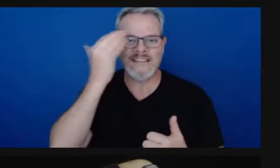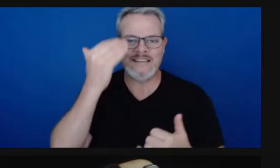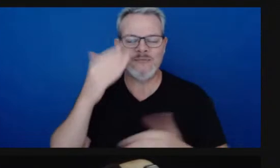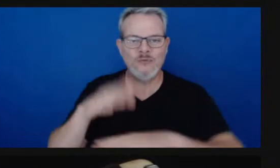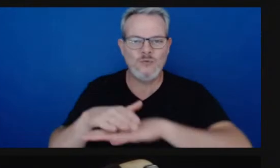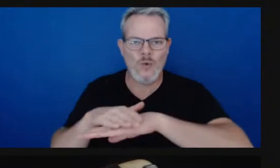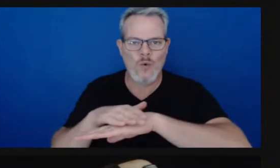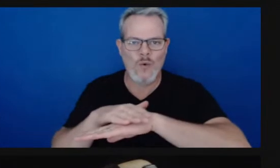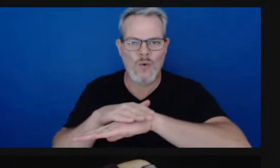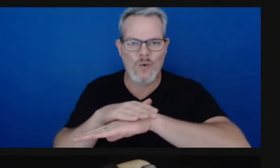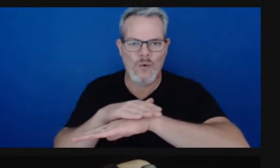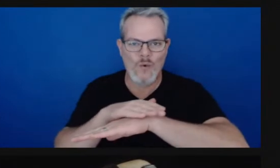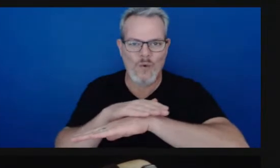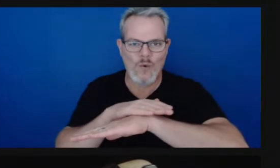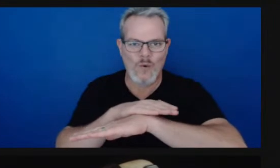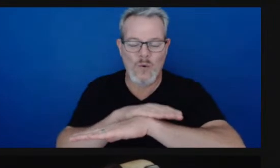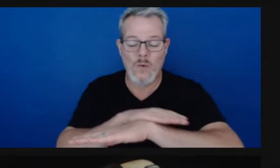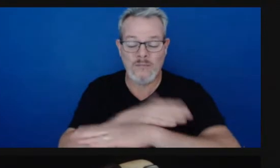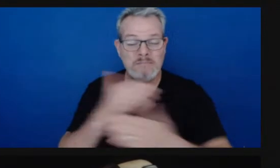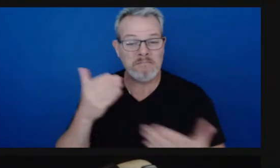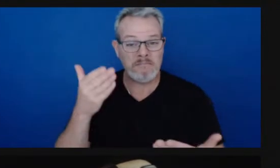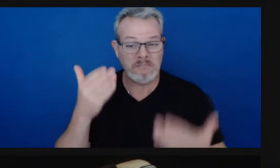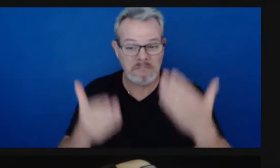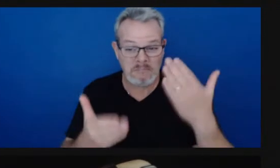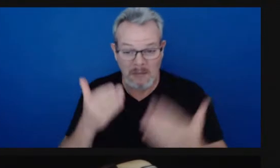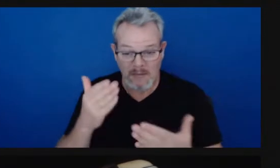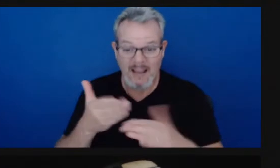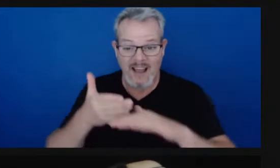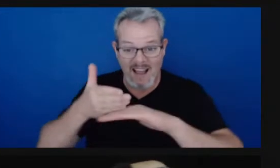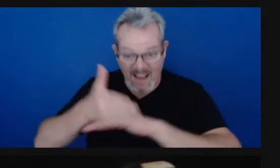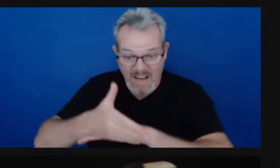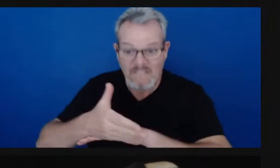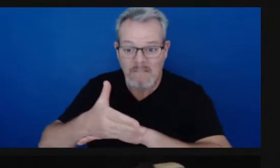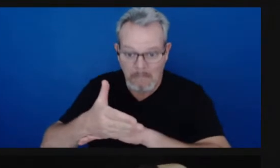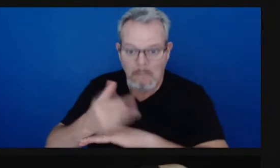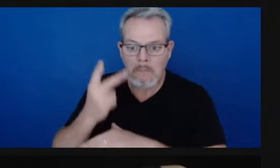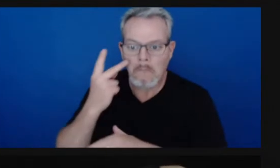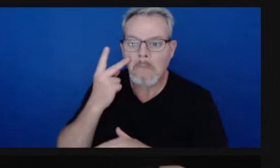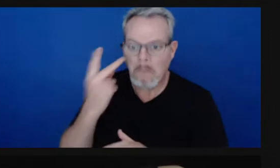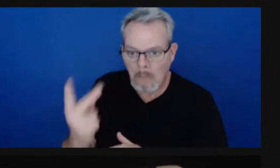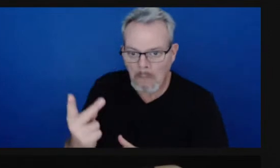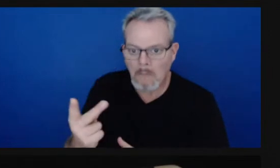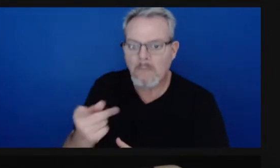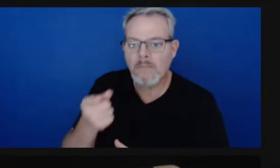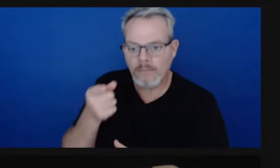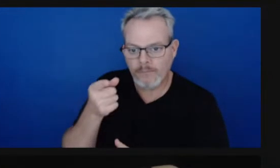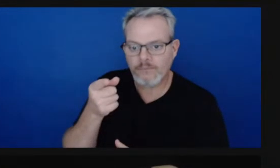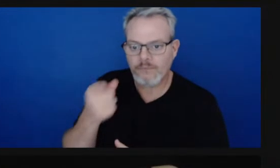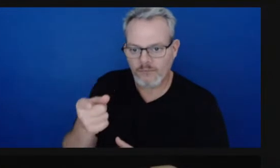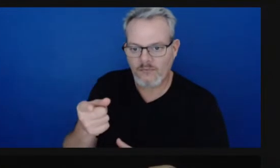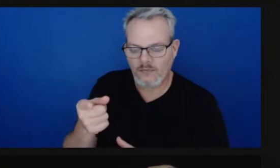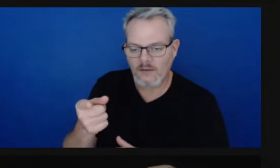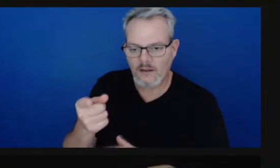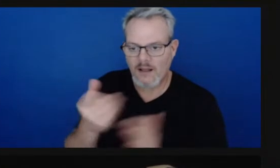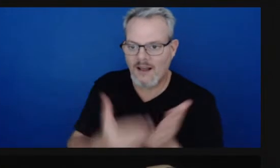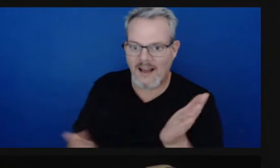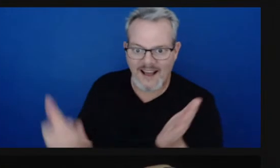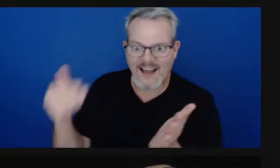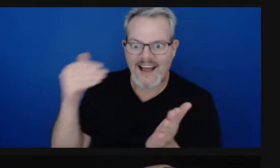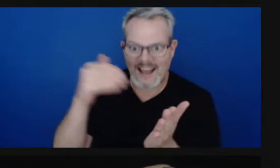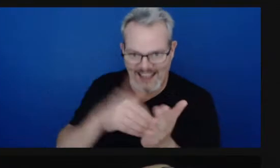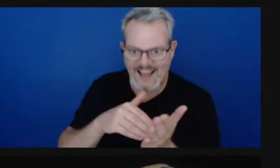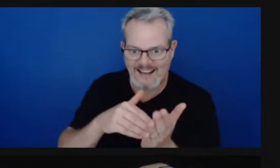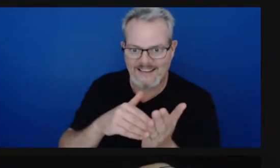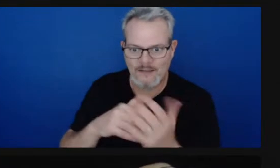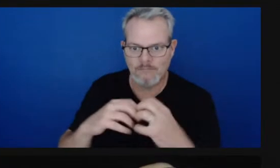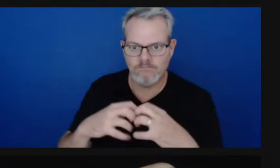but perhaps following this, you see the resumption of recharge of the